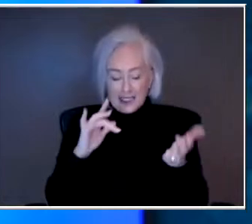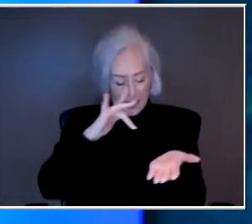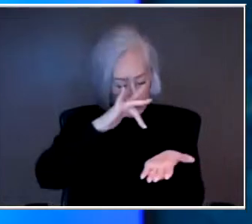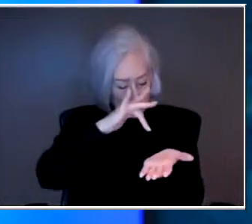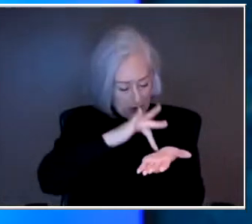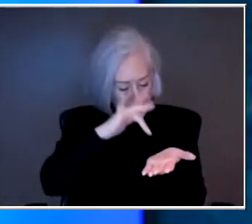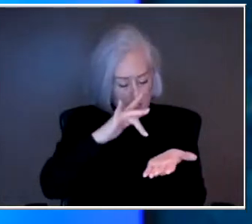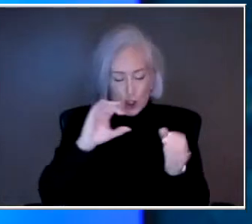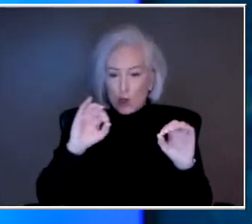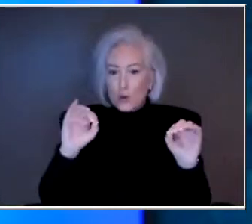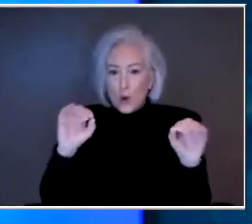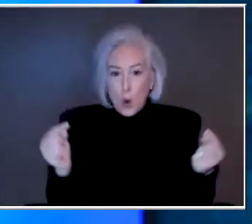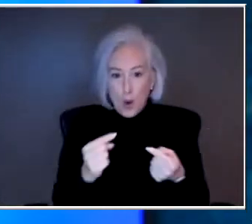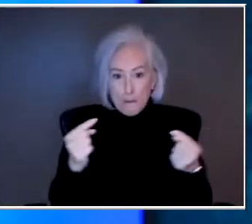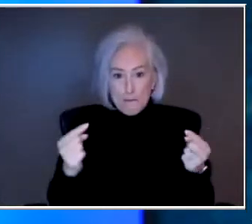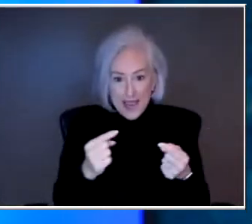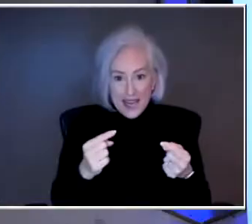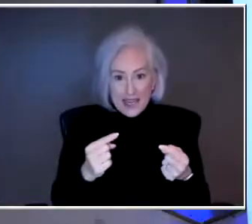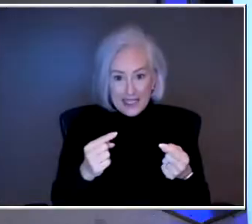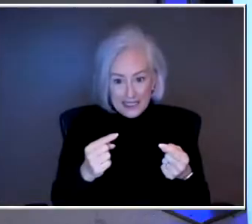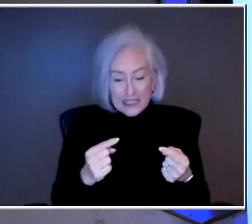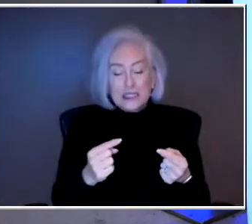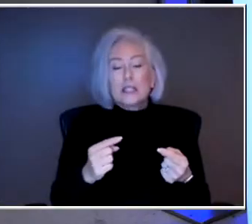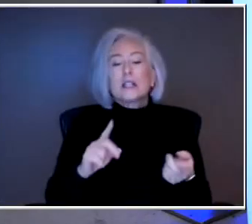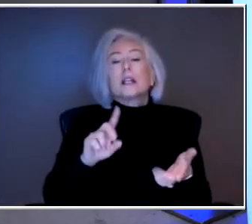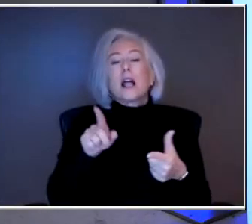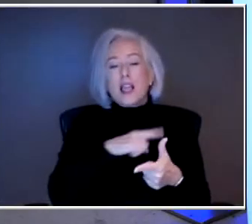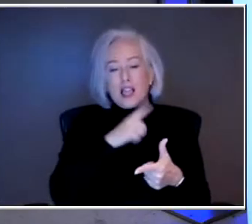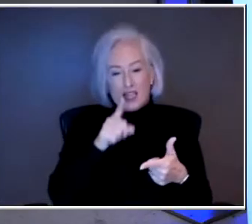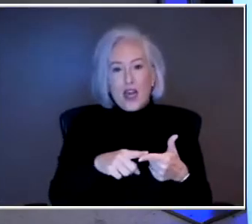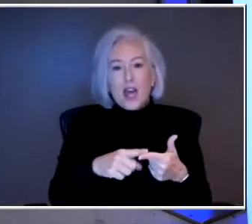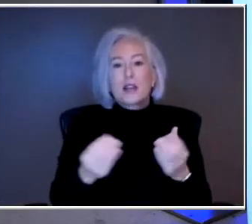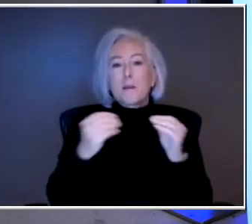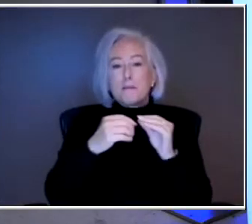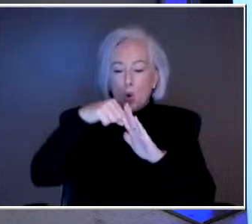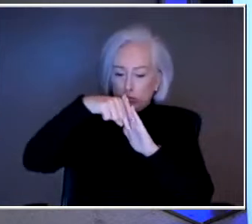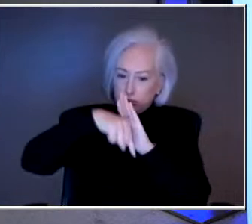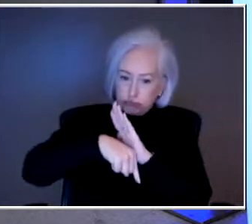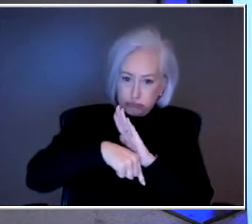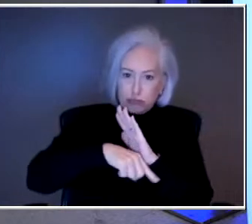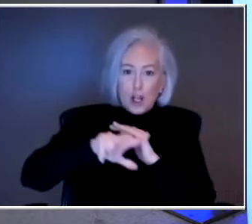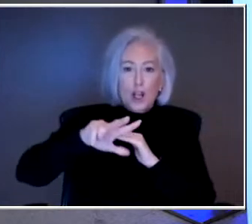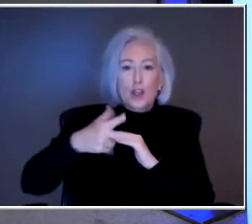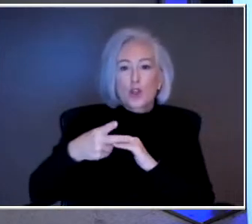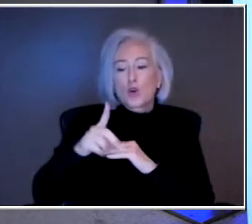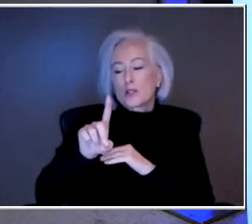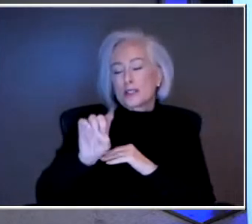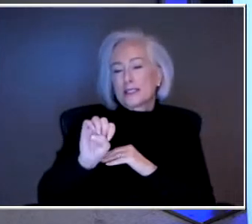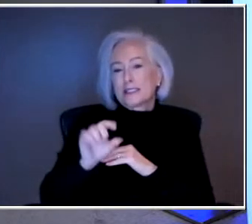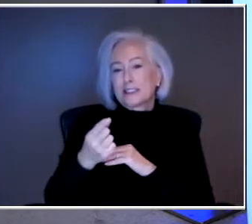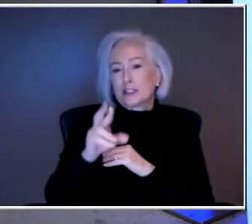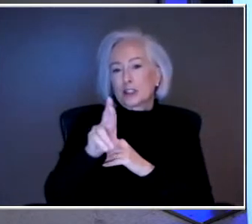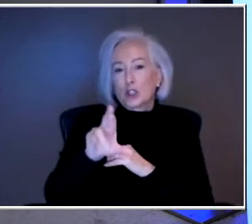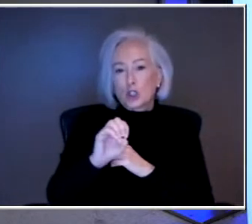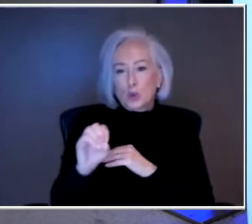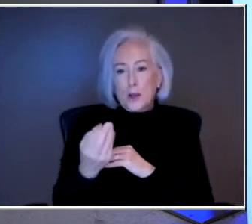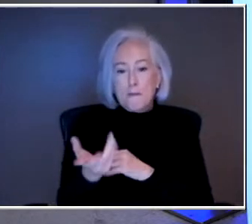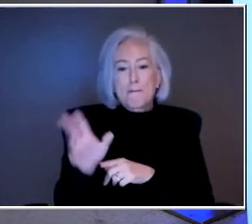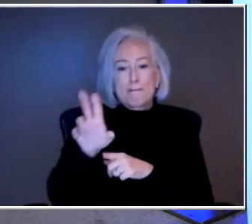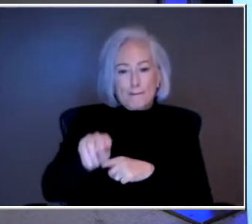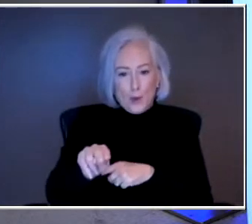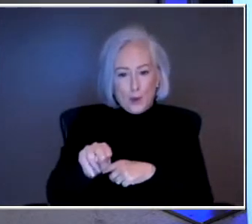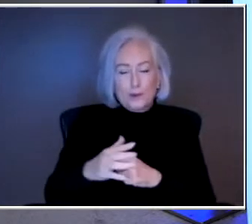full thickness or 3rd degree burn. You welcome them in your unit at any time when that happens. And Ruth Ellen says she's been listening